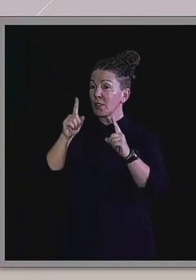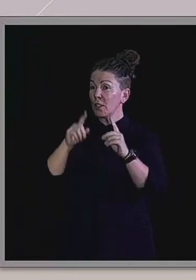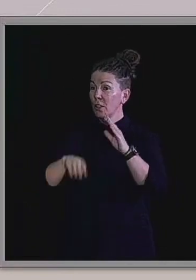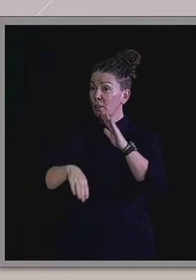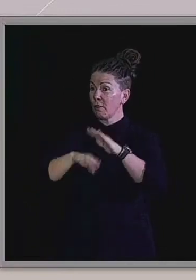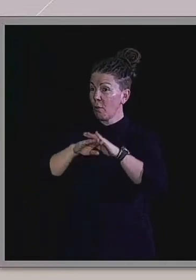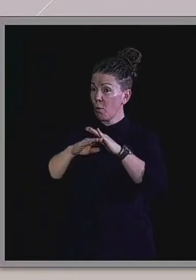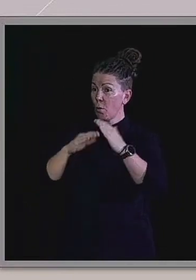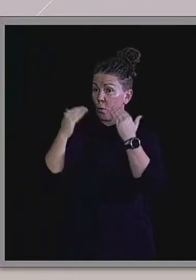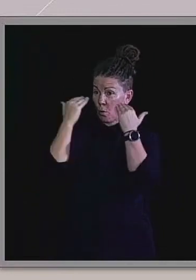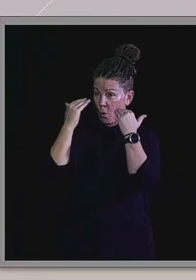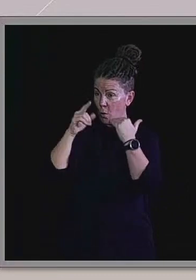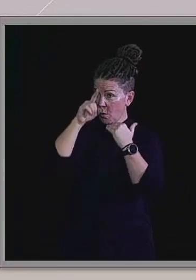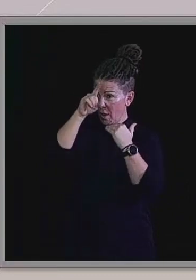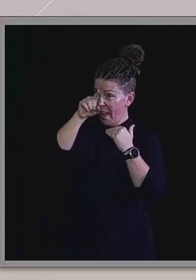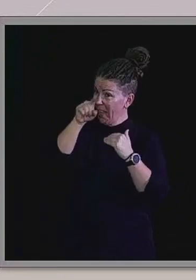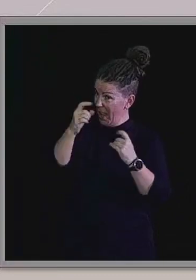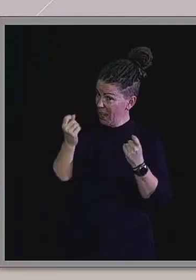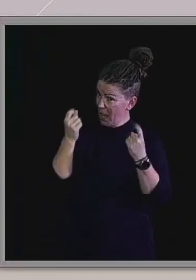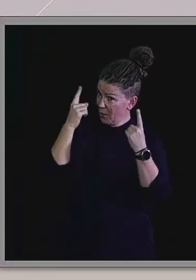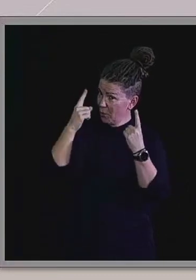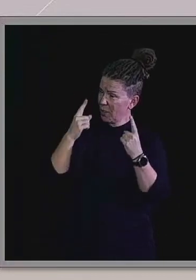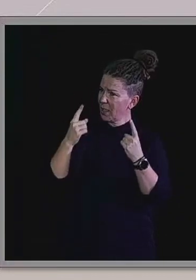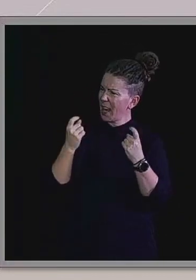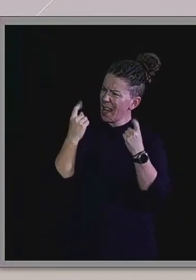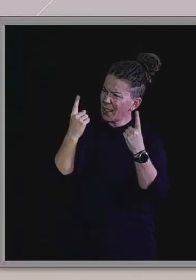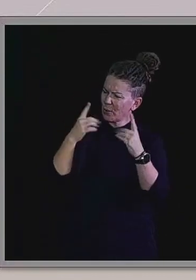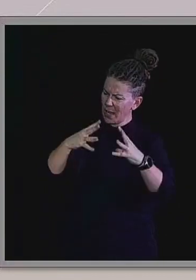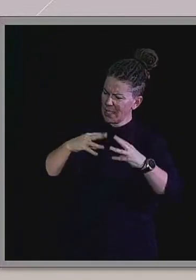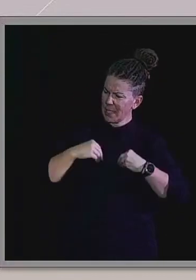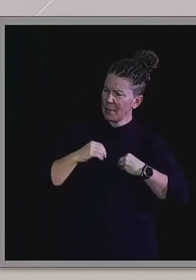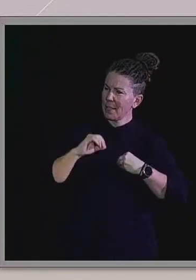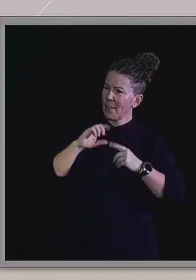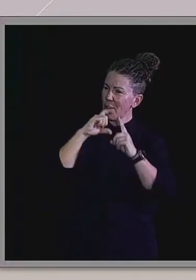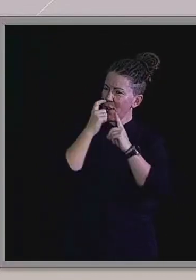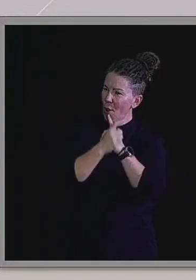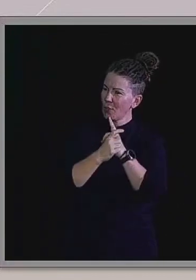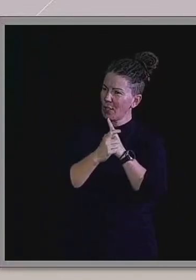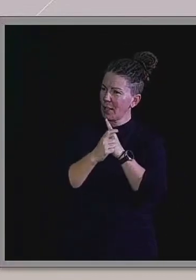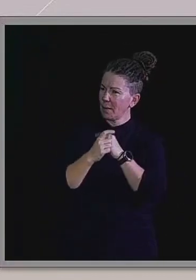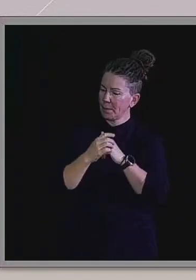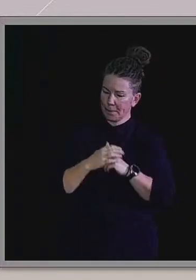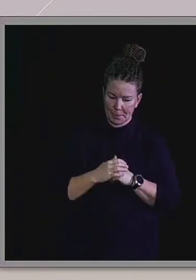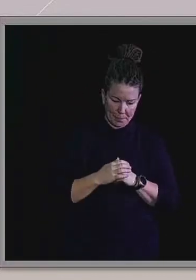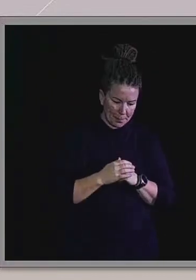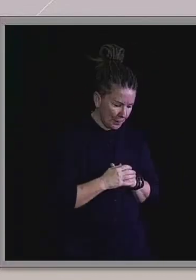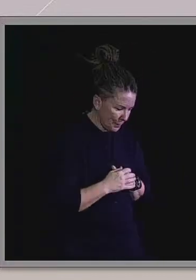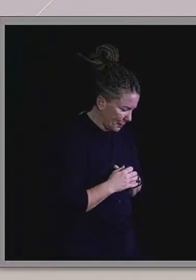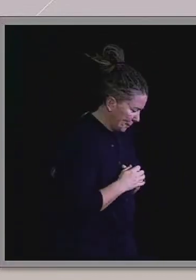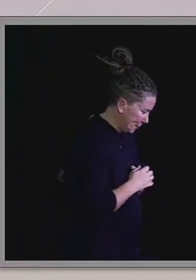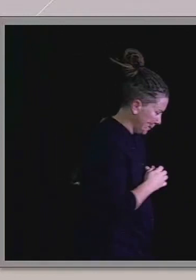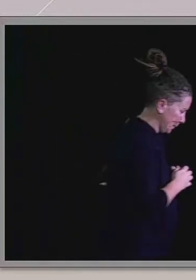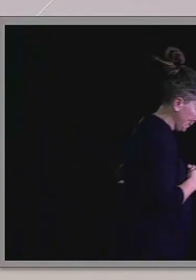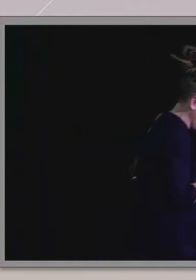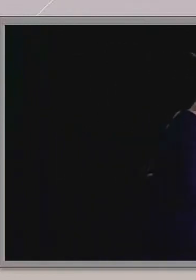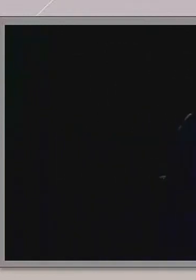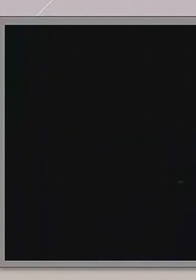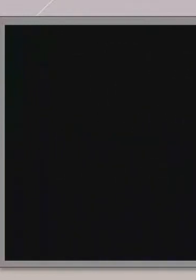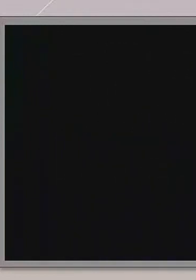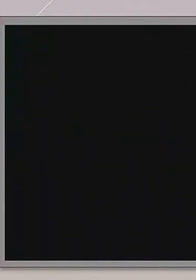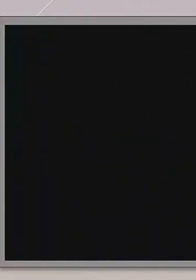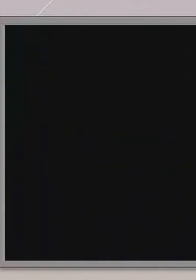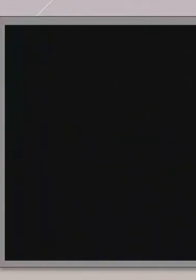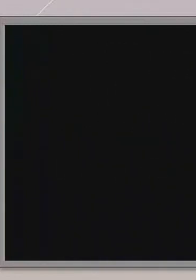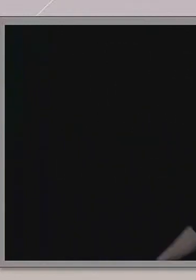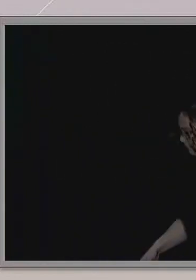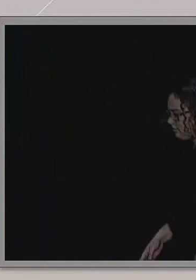same respect and understanding of Aboriginal culture. And I think one thing that emerges from this as a nation, as we think